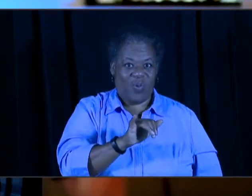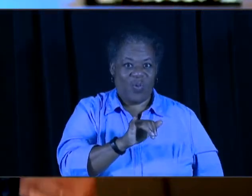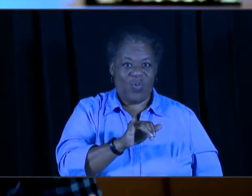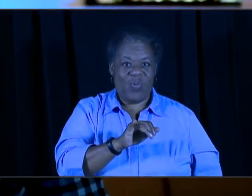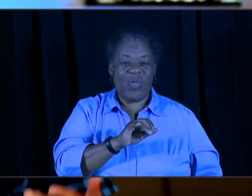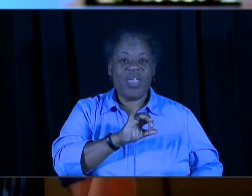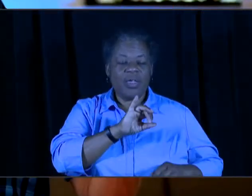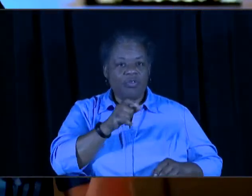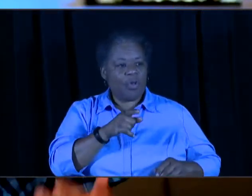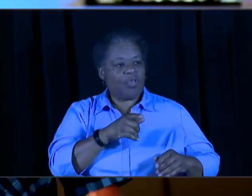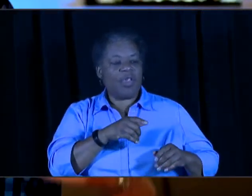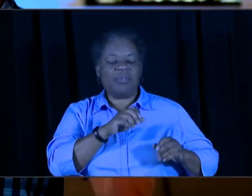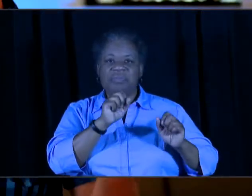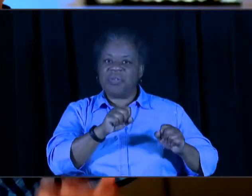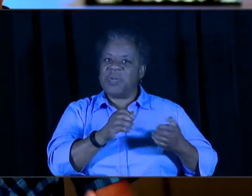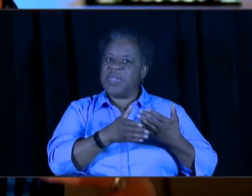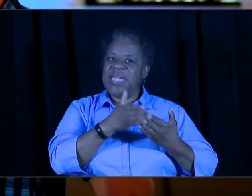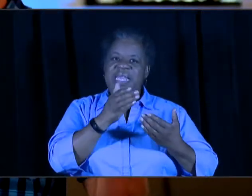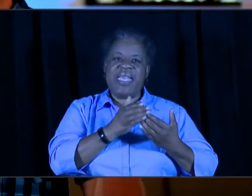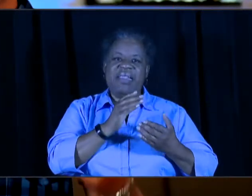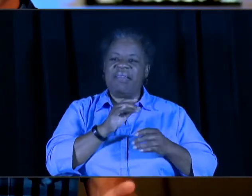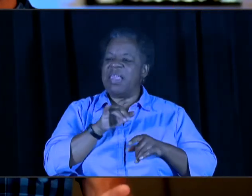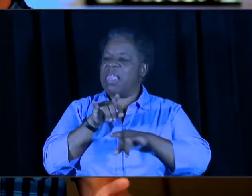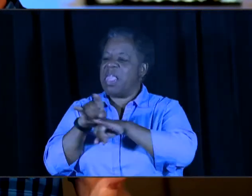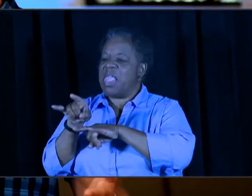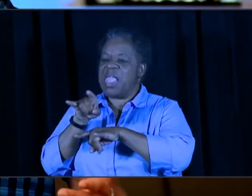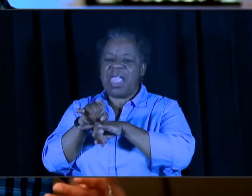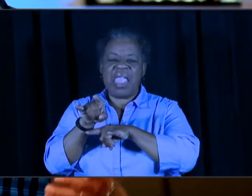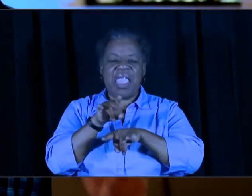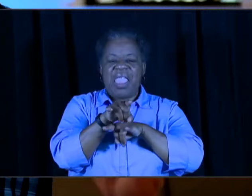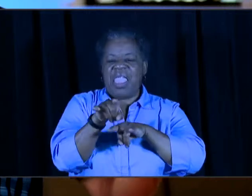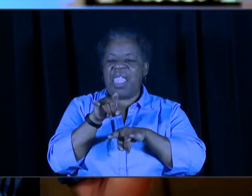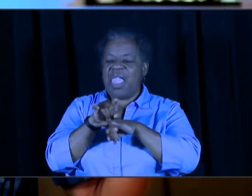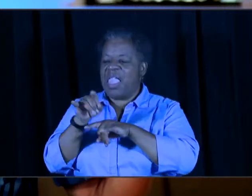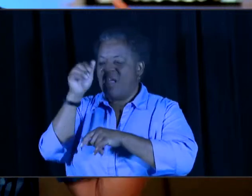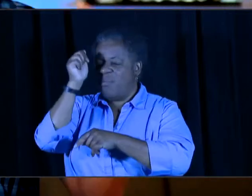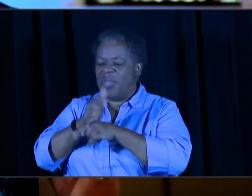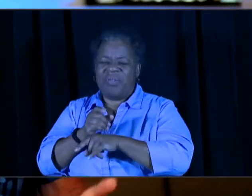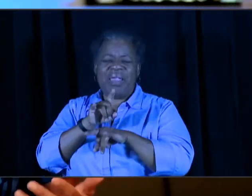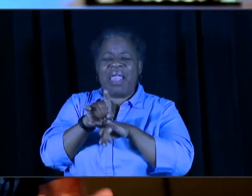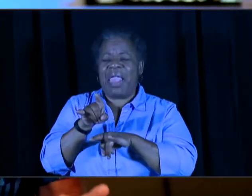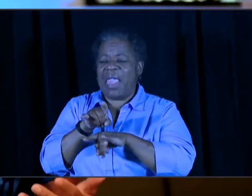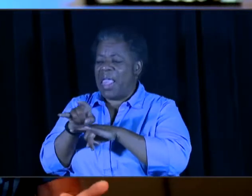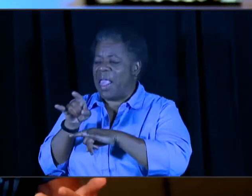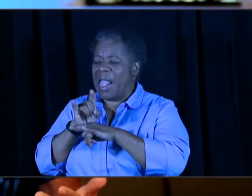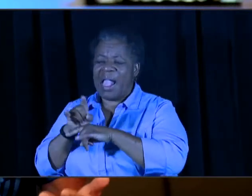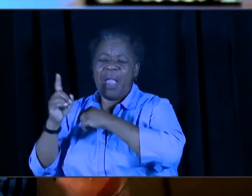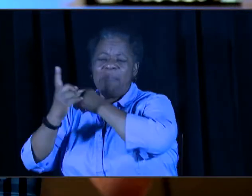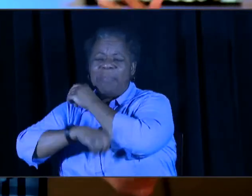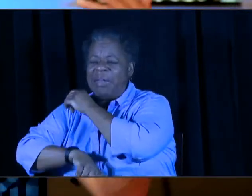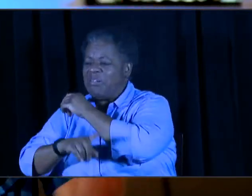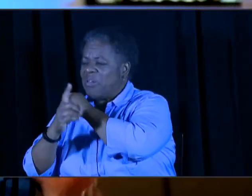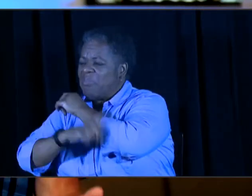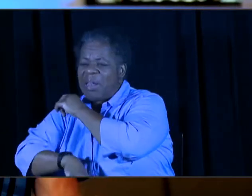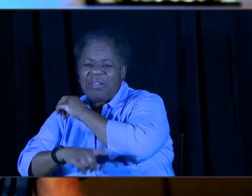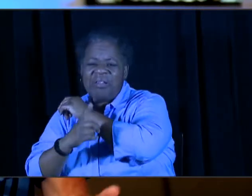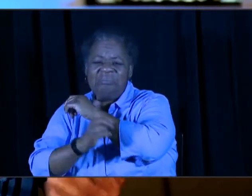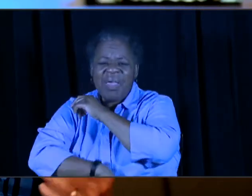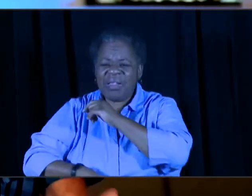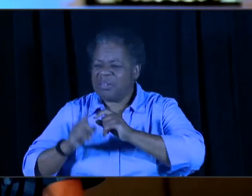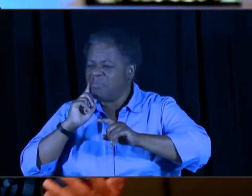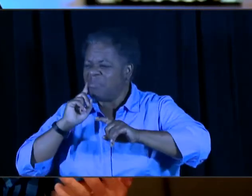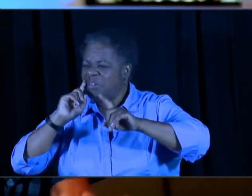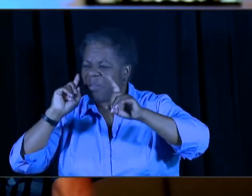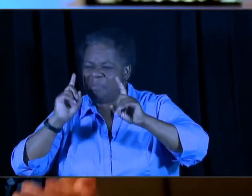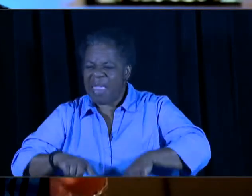Joseph could easily have lorded it over his brothers. He could easily have punished them for what they'd done. He could have demanded that